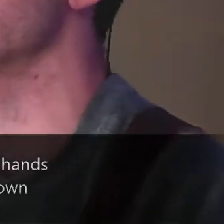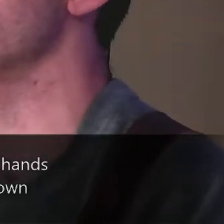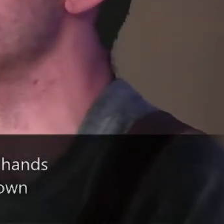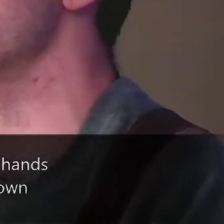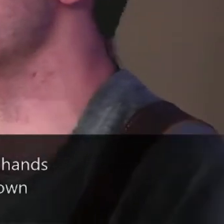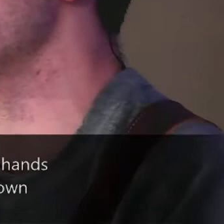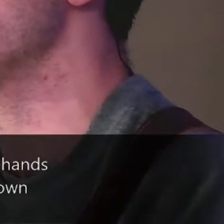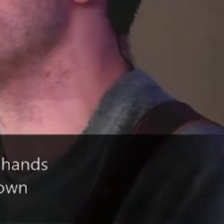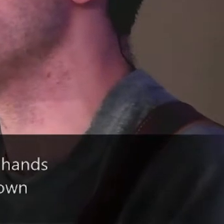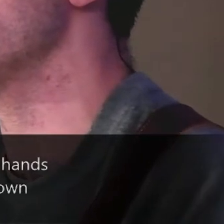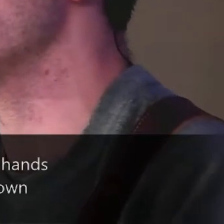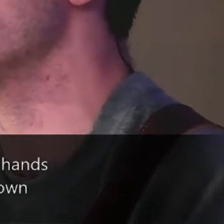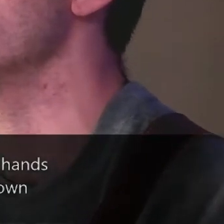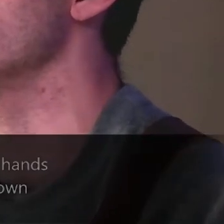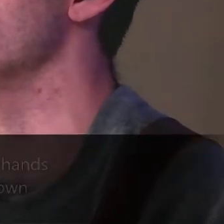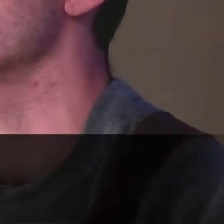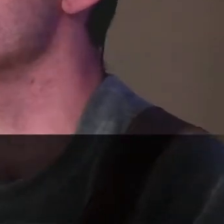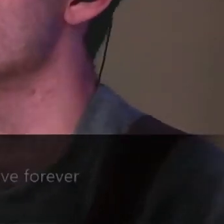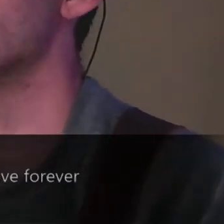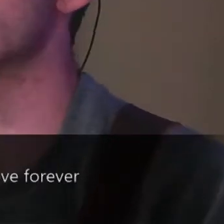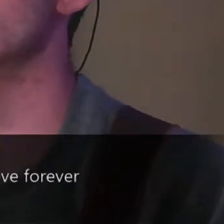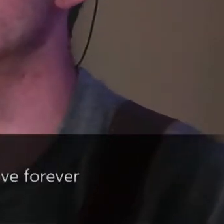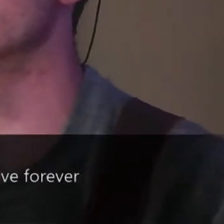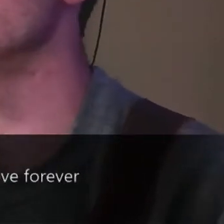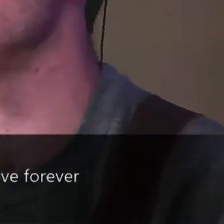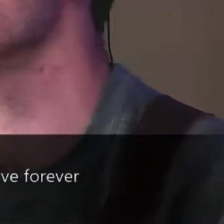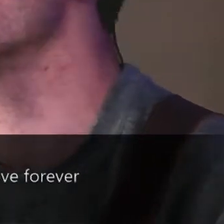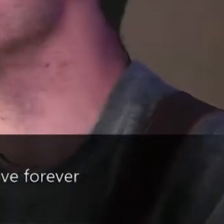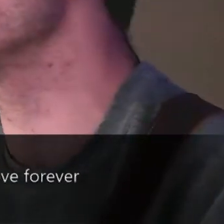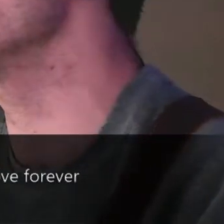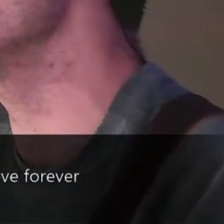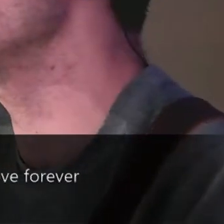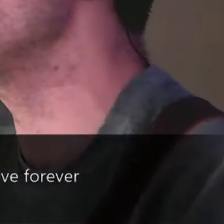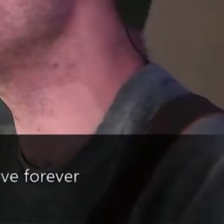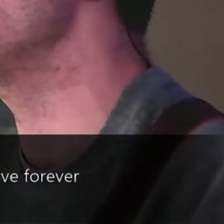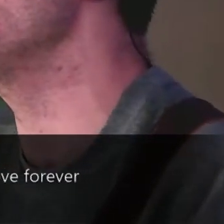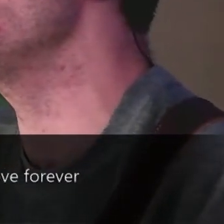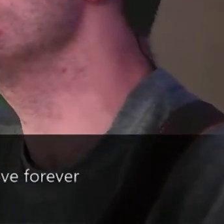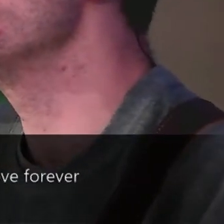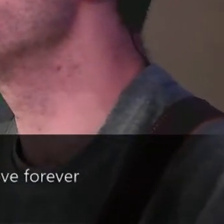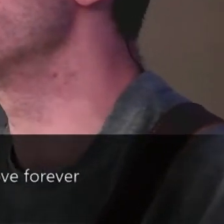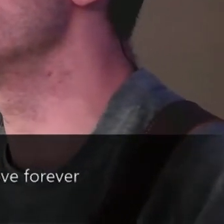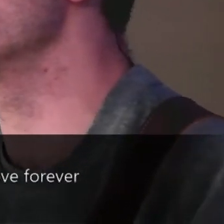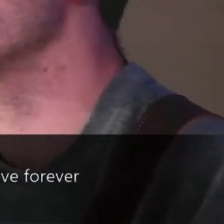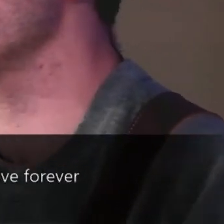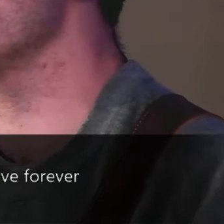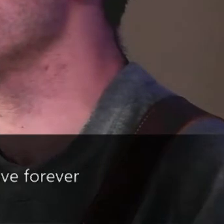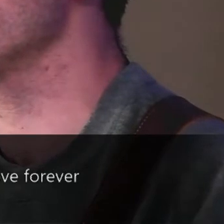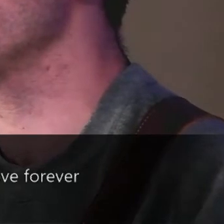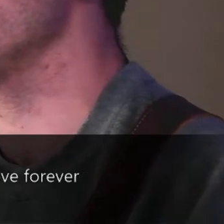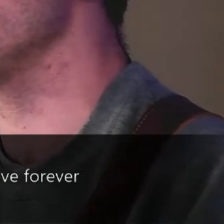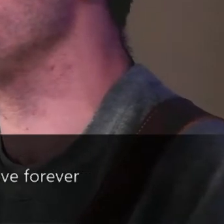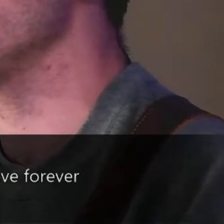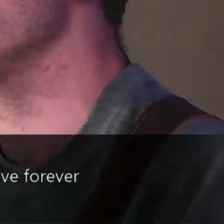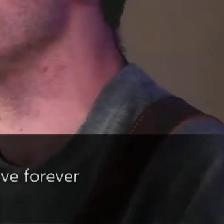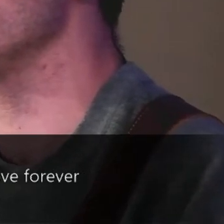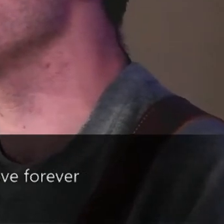came down. I could sing of your love